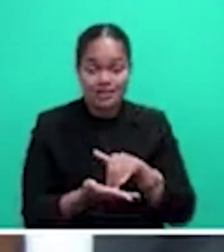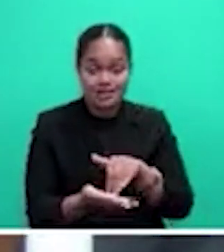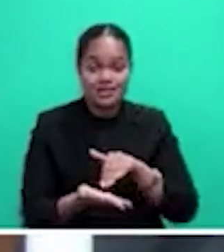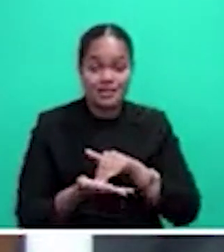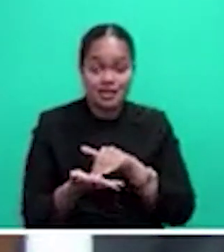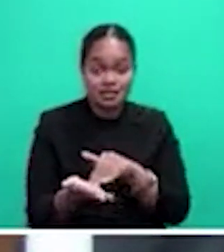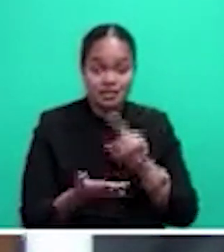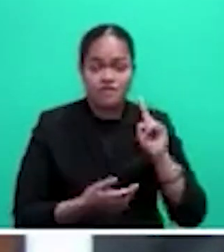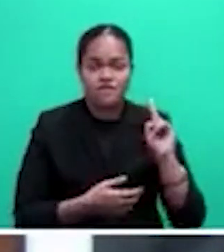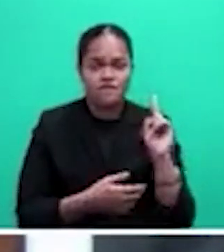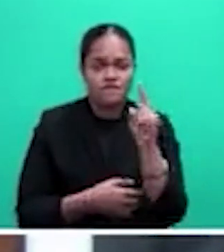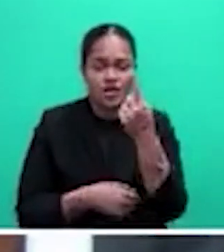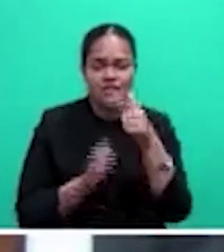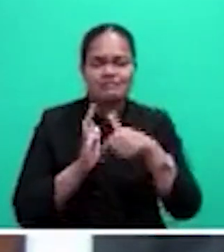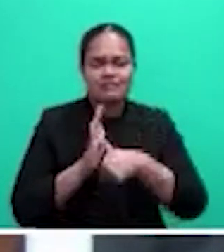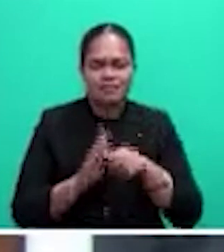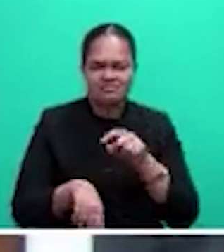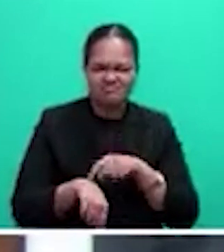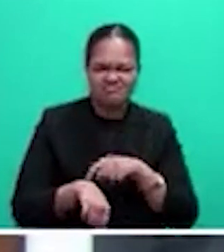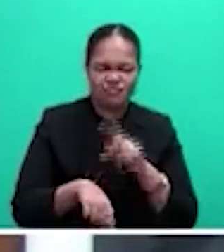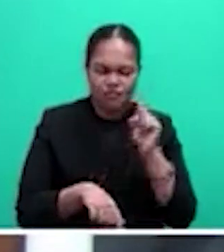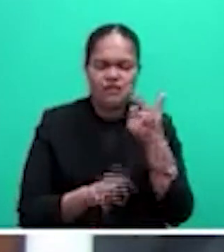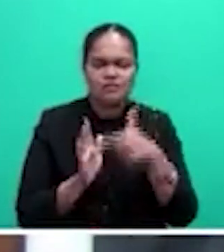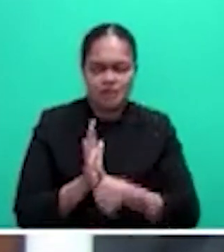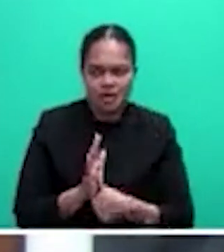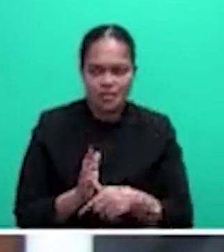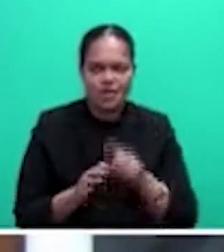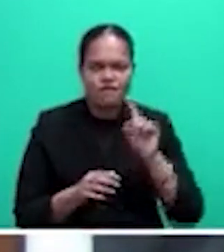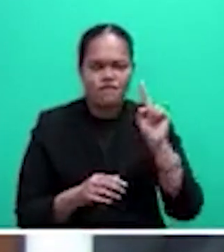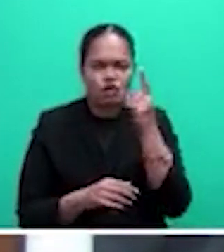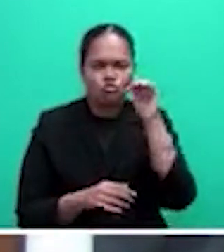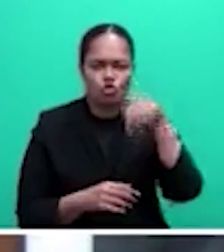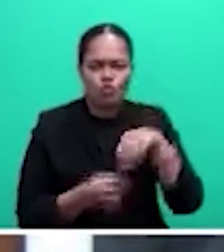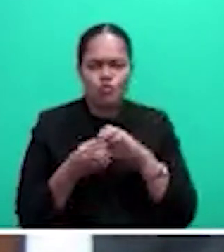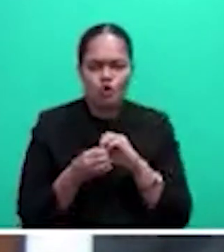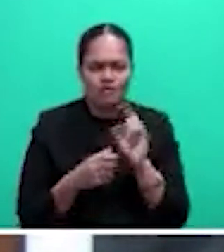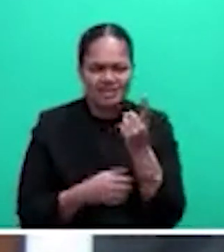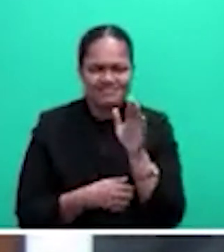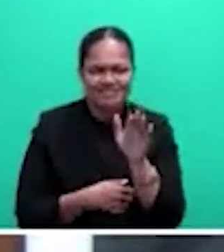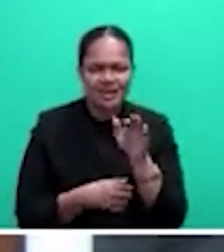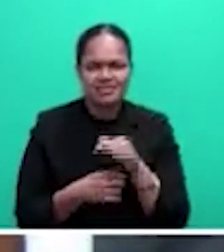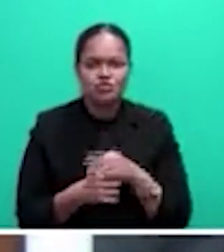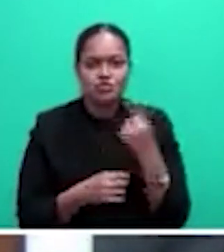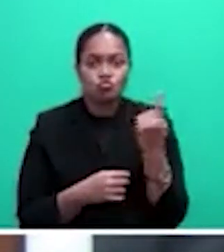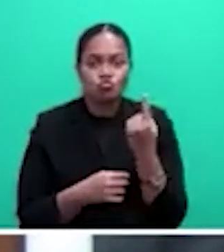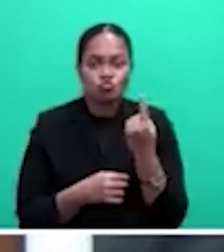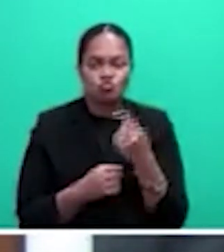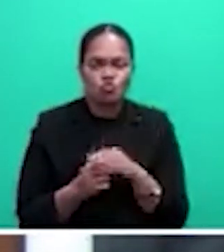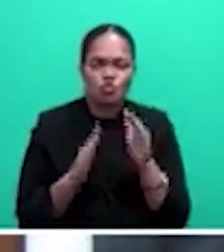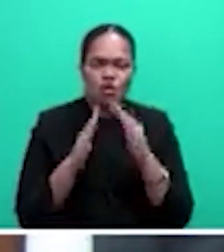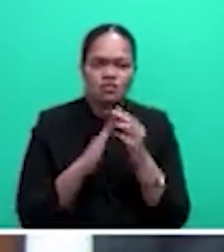assisting first-time homeowners through the First Home Ownership Initiative for those with household